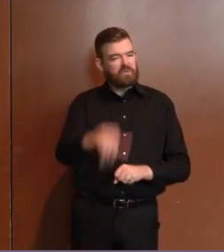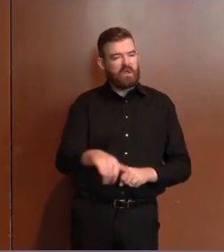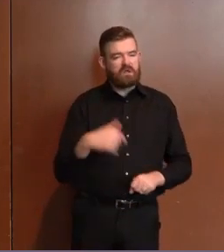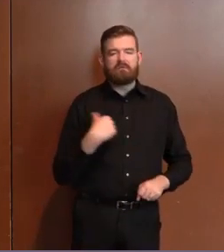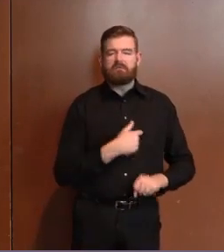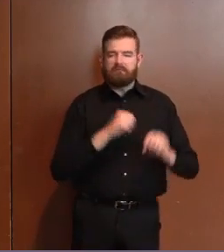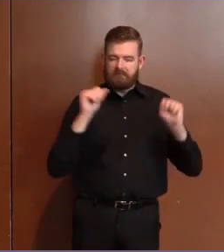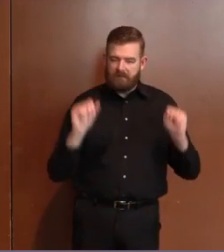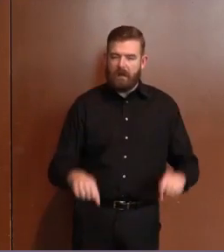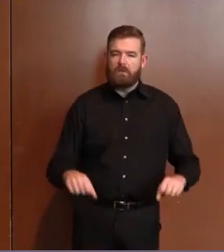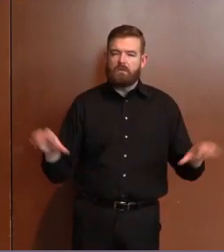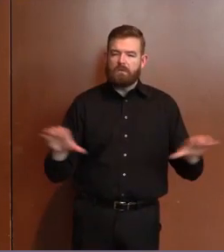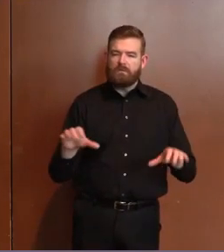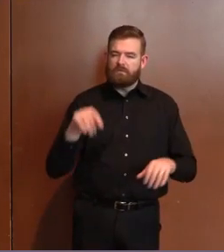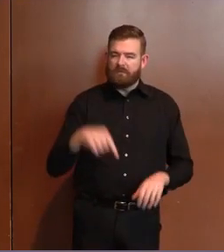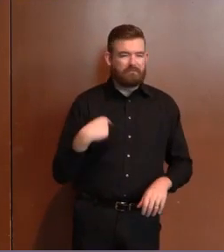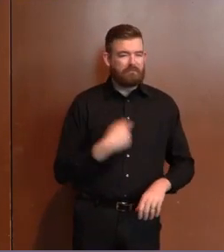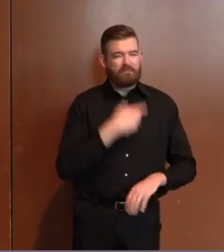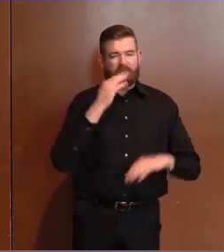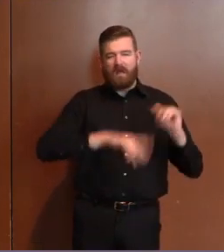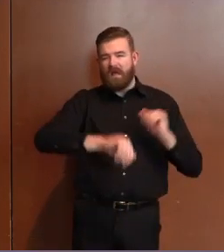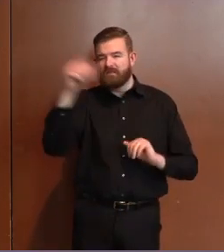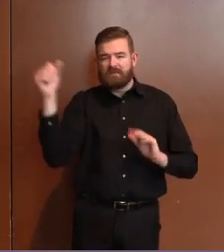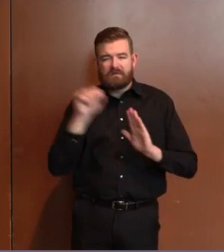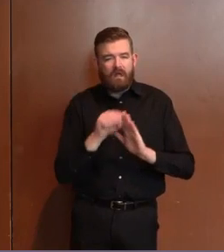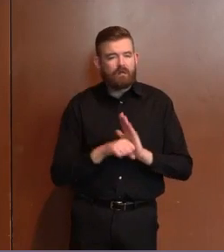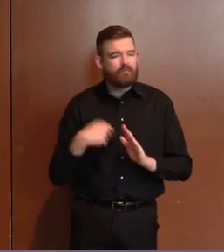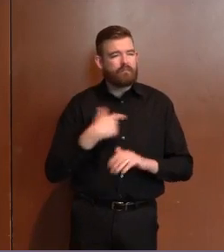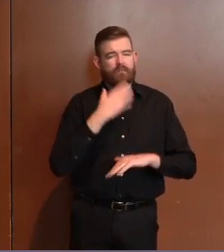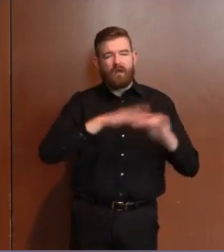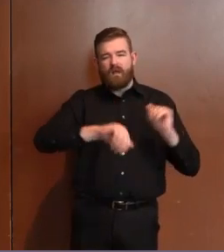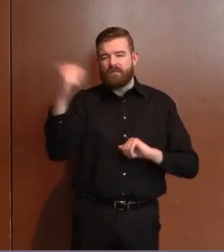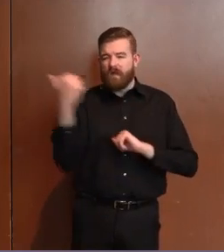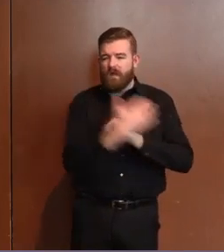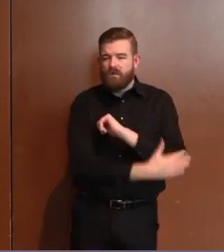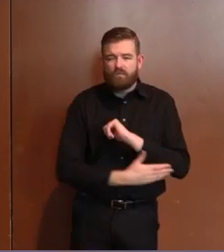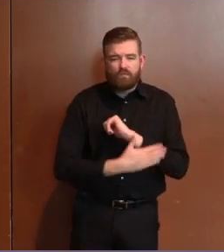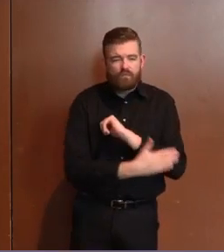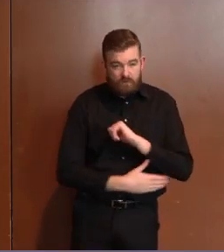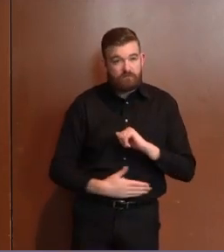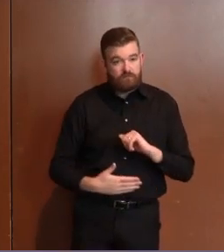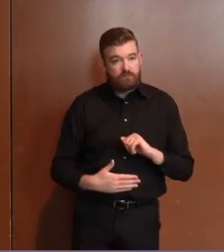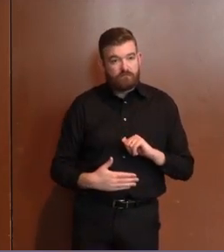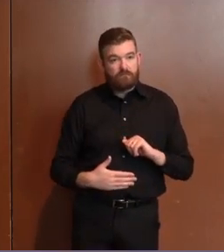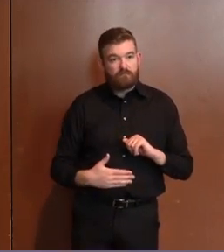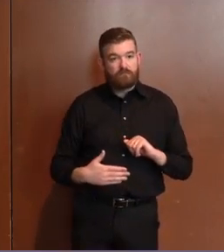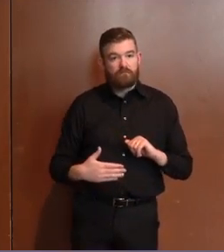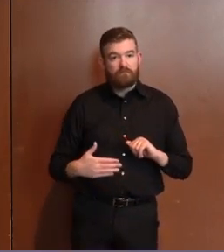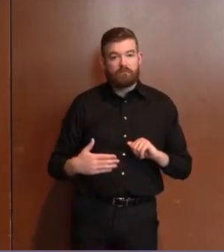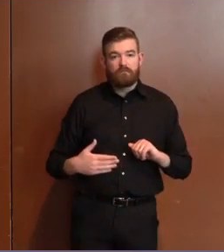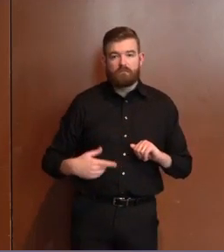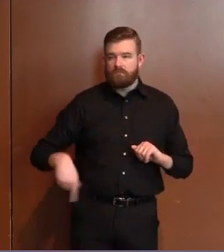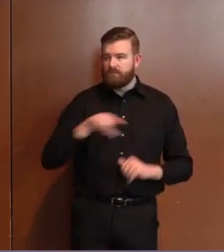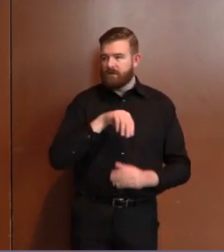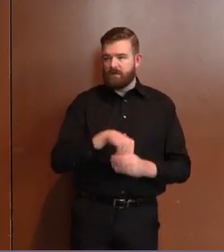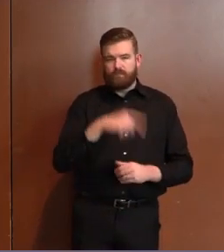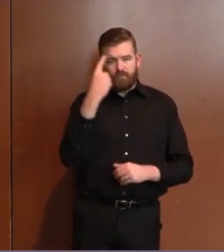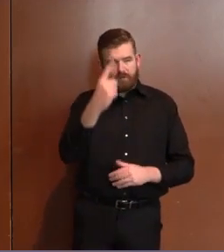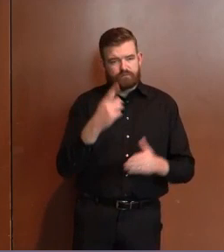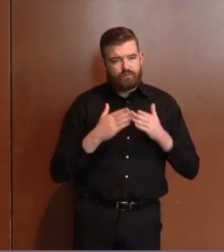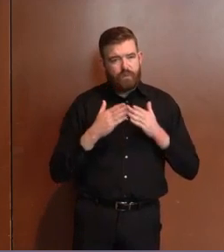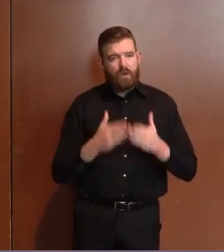or anywhere in this world. Most importantly, we row the boat together, and right now that means stay at